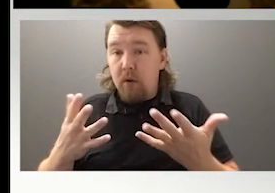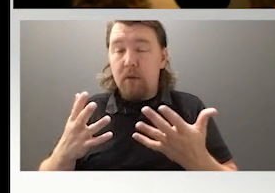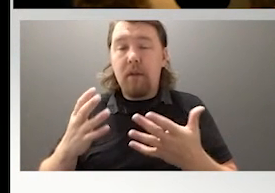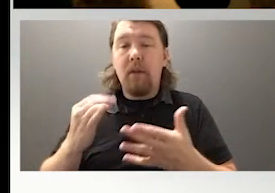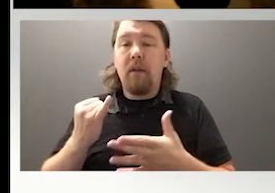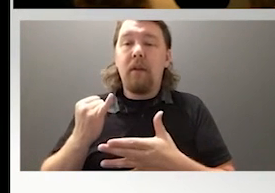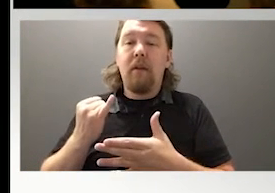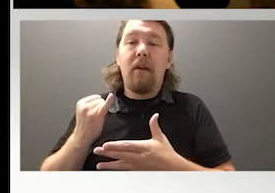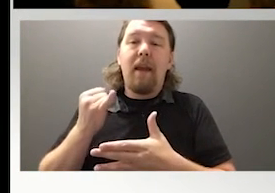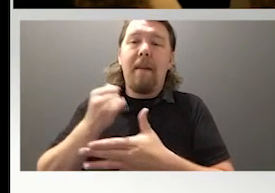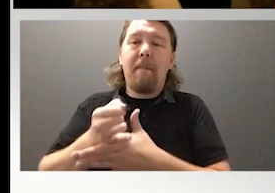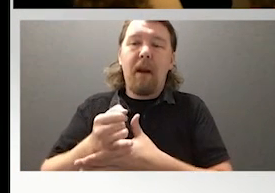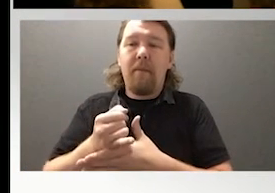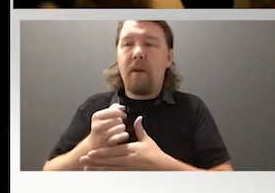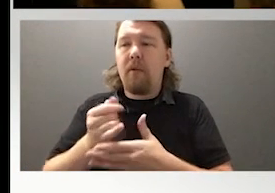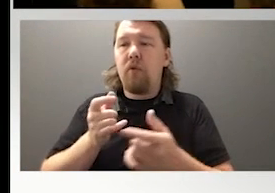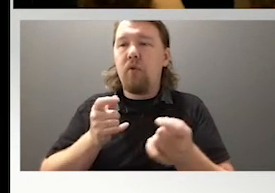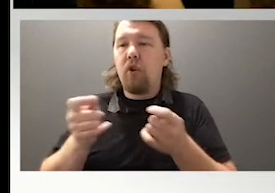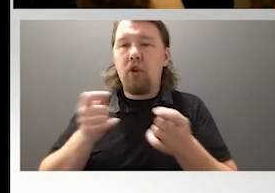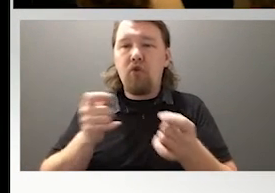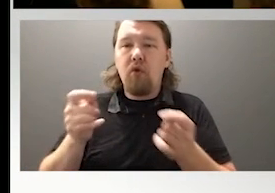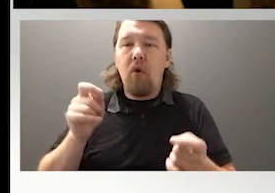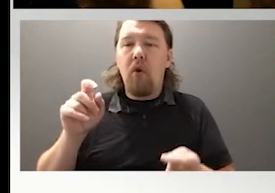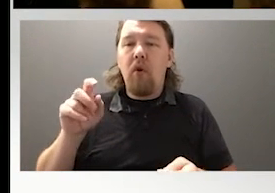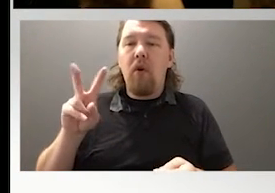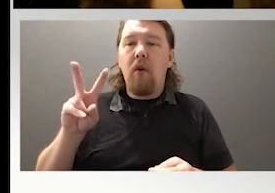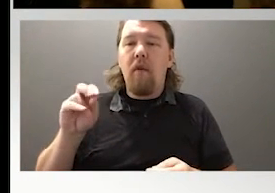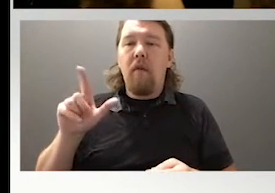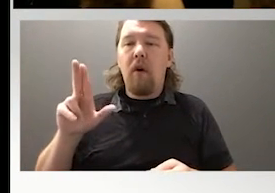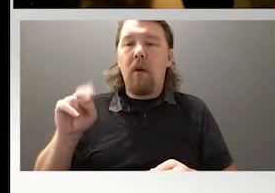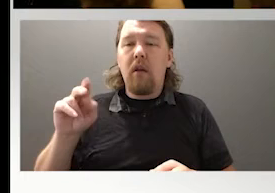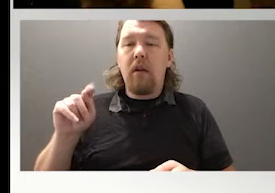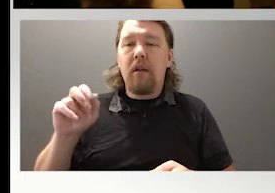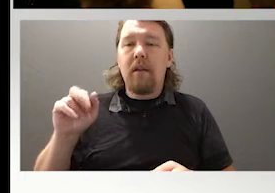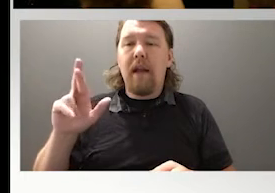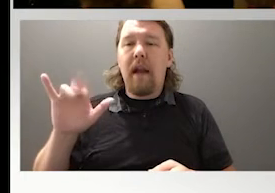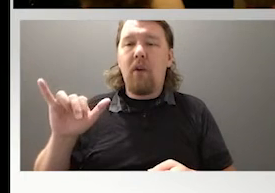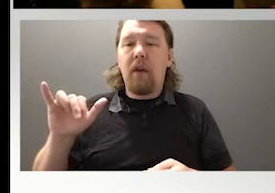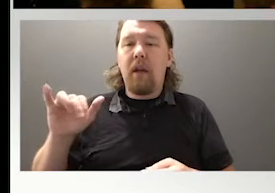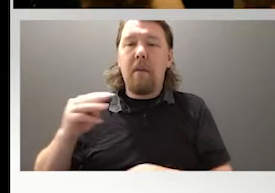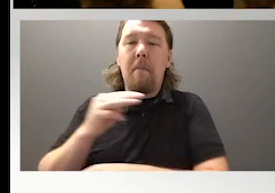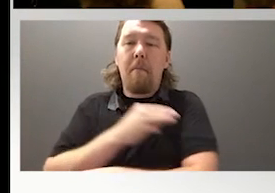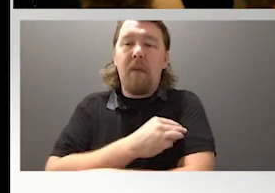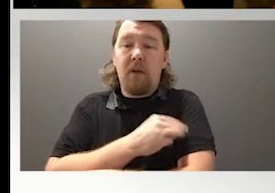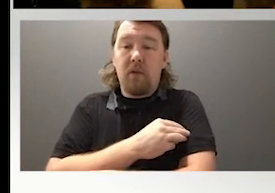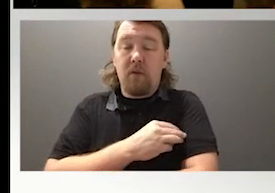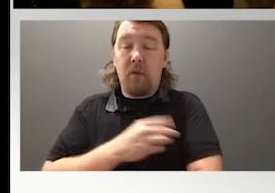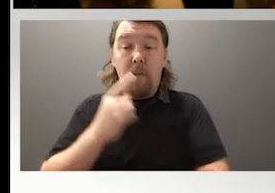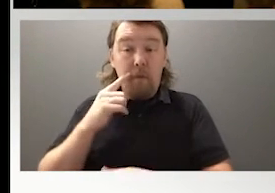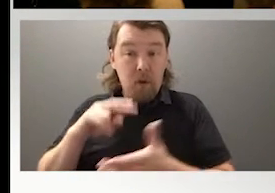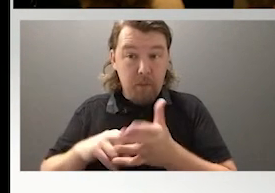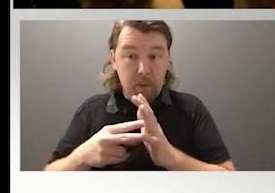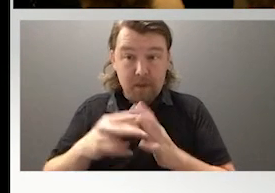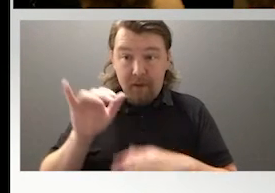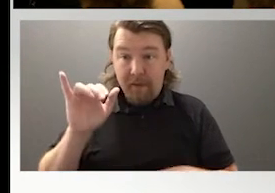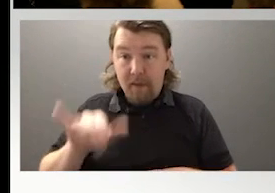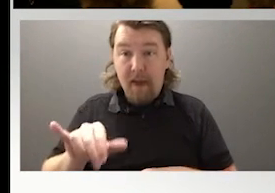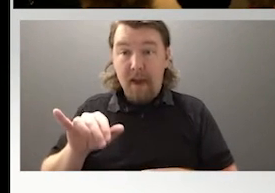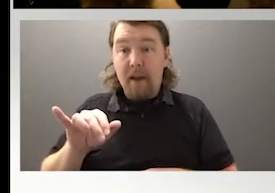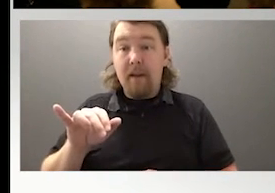of impairment of control over voluntary muscles. For the purposes of this